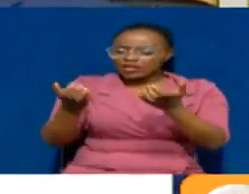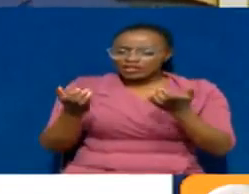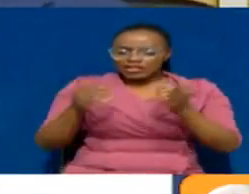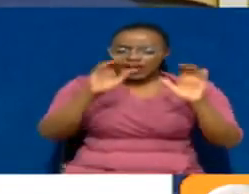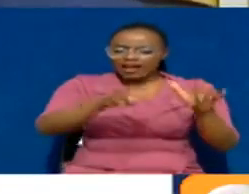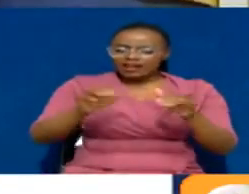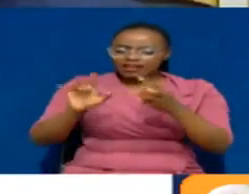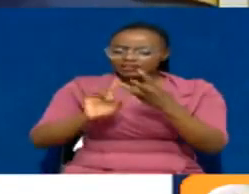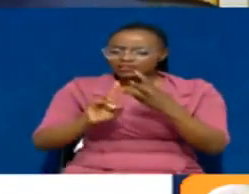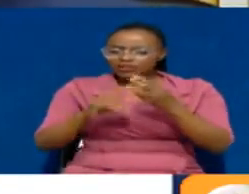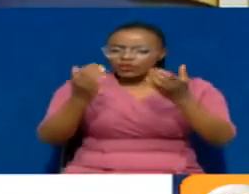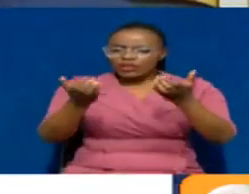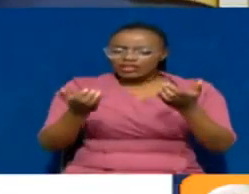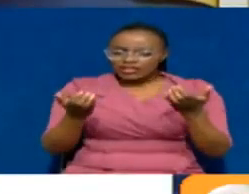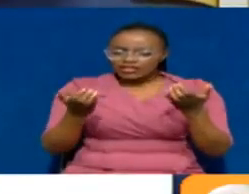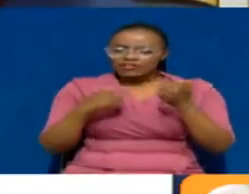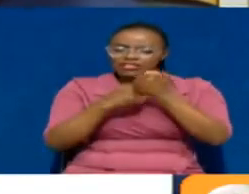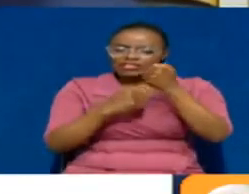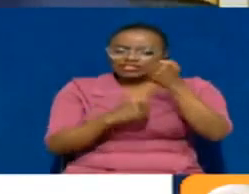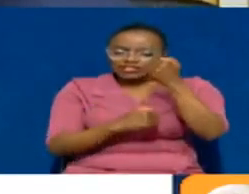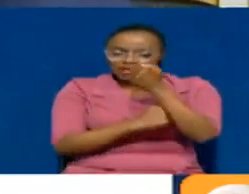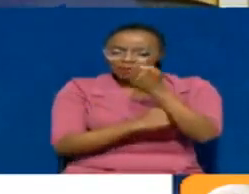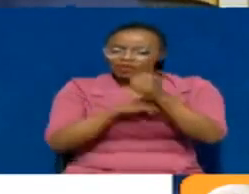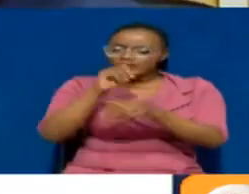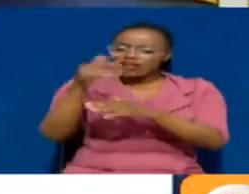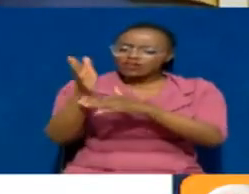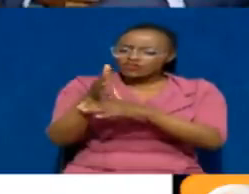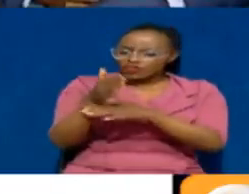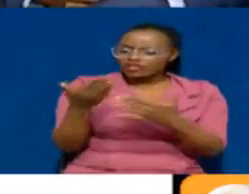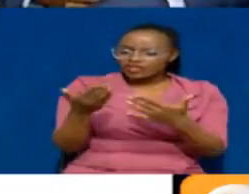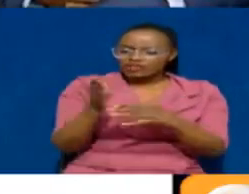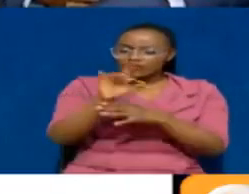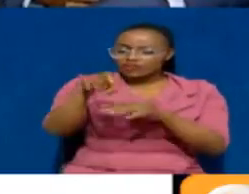need agriculture. Mm. We need to support fishermen.